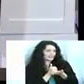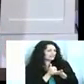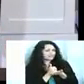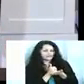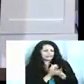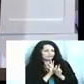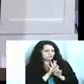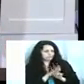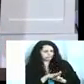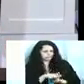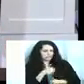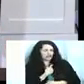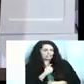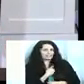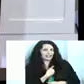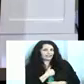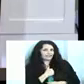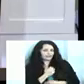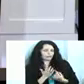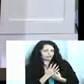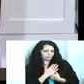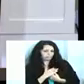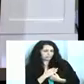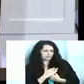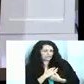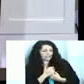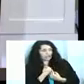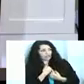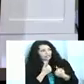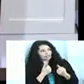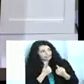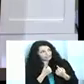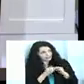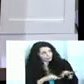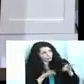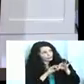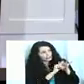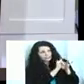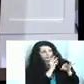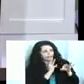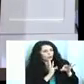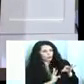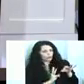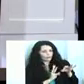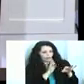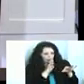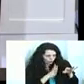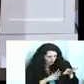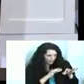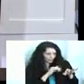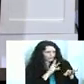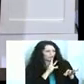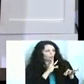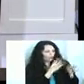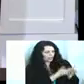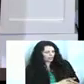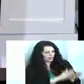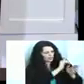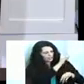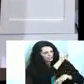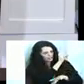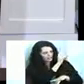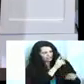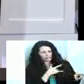own selves and our own self-worth, just like the woman at the well that day. I'm sure she felt no